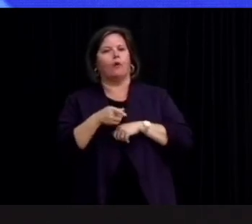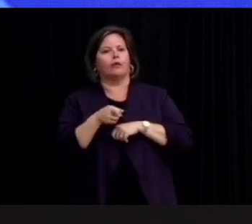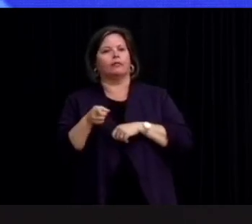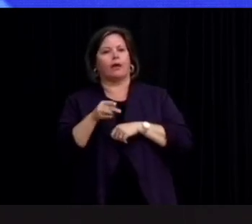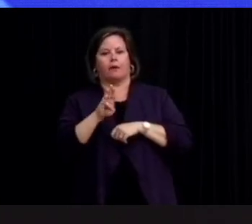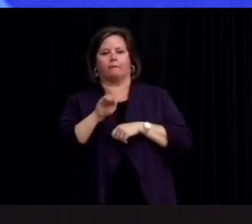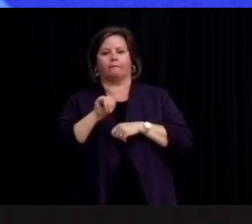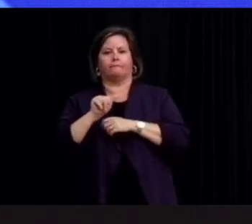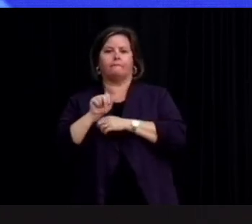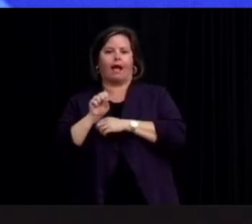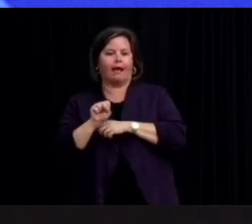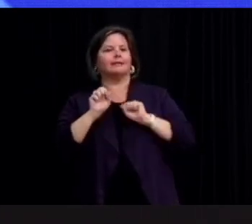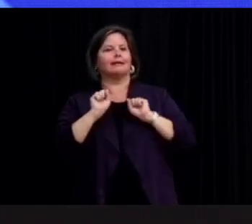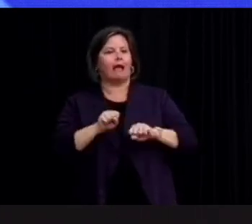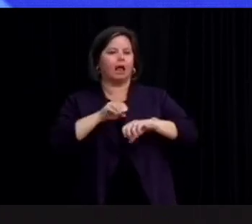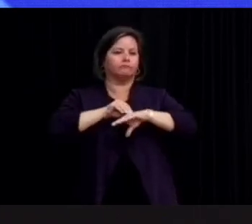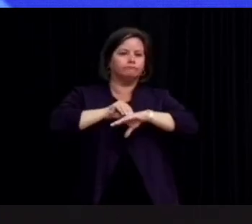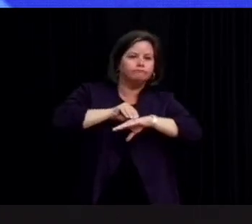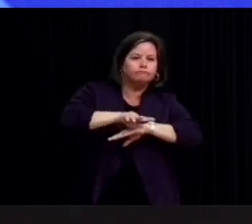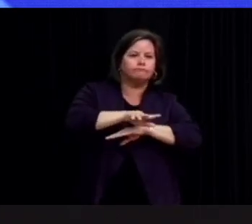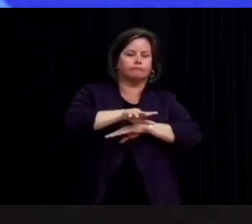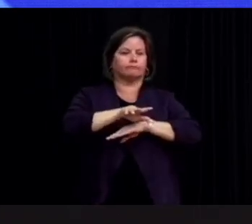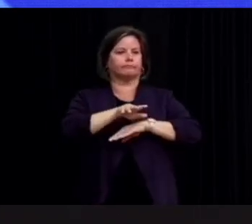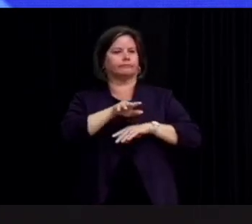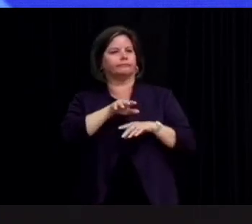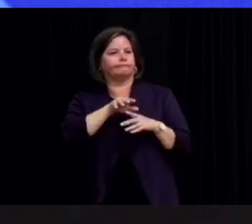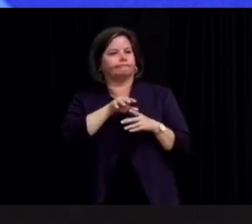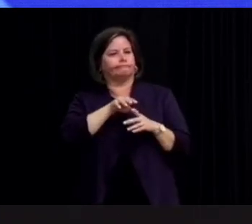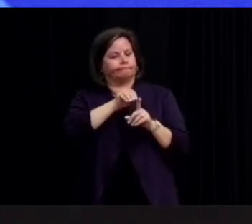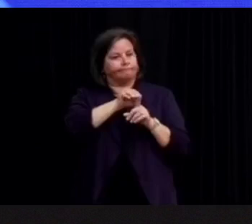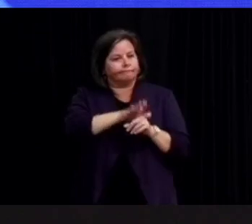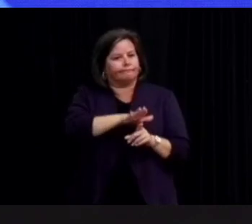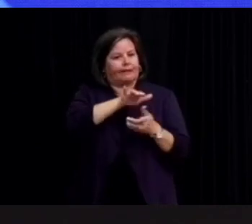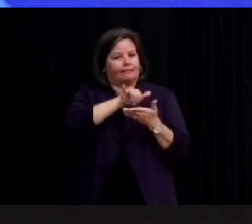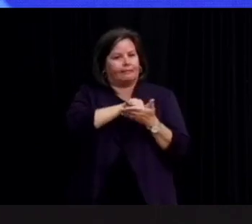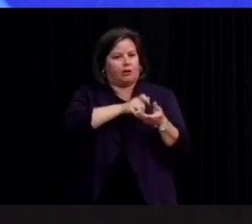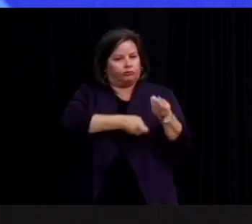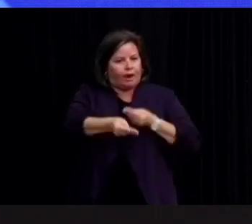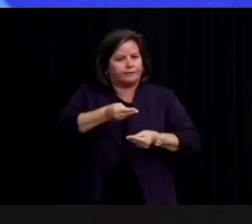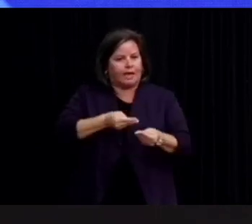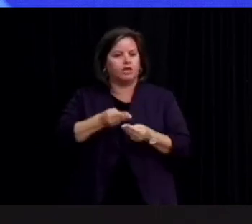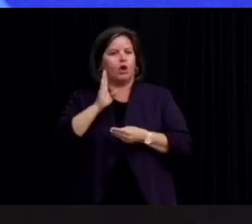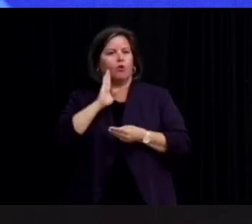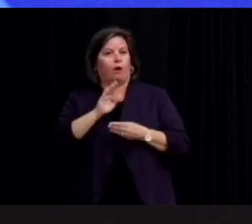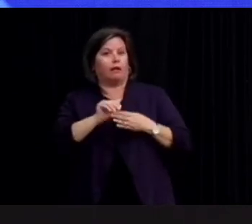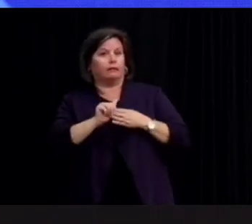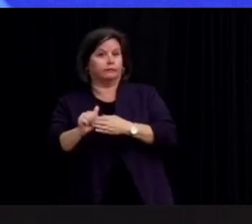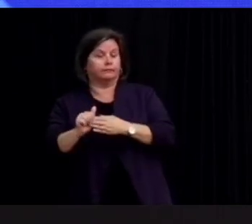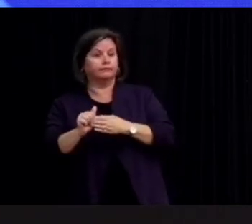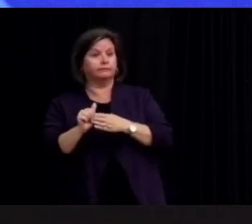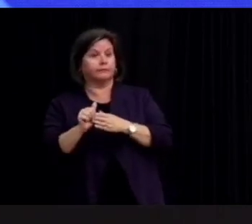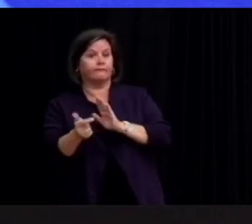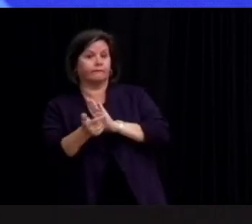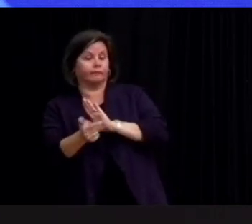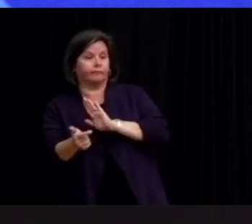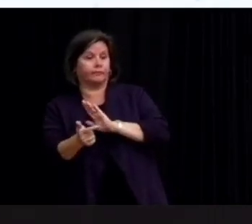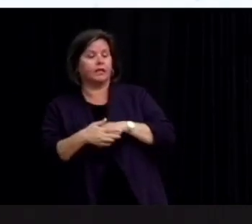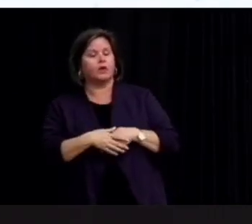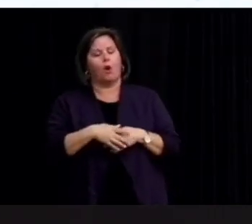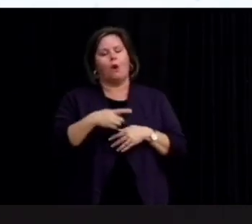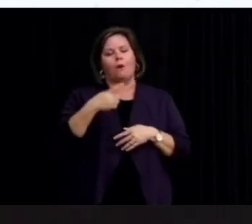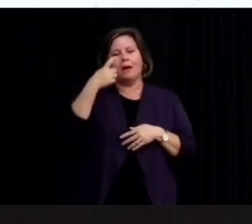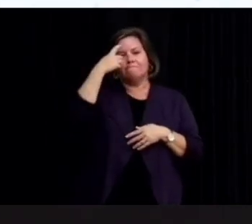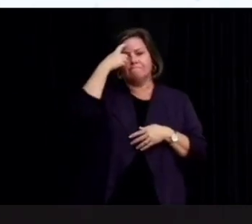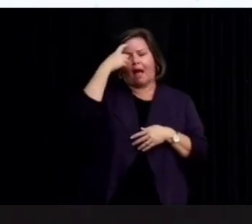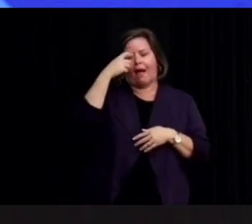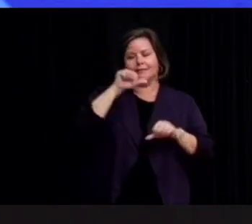fact infect the transaction and could possibly lead to a fair housing violation. So we talk about the mind science of bias. So again, I'm just going to